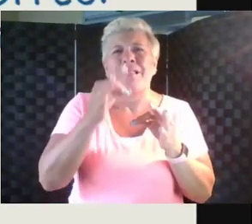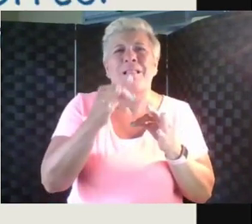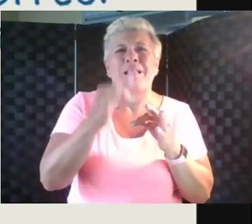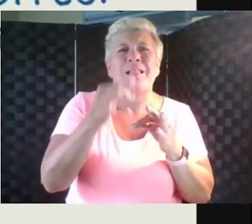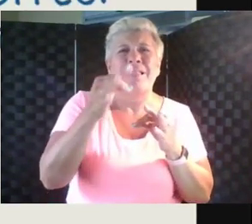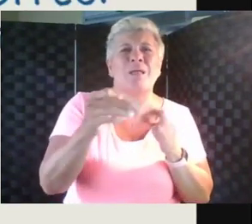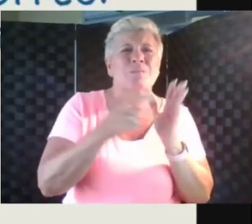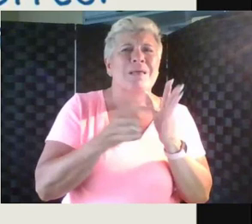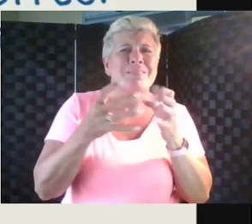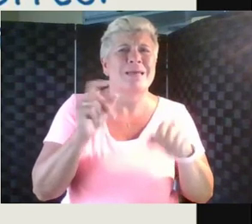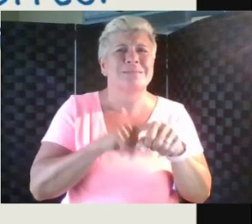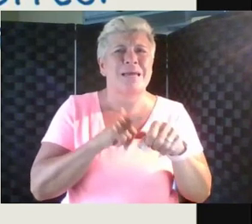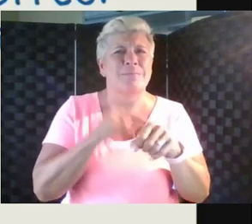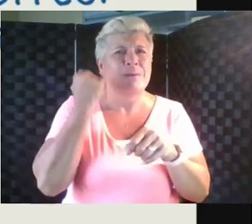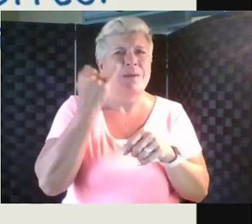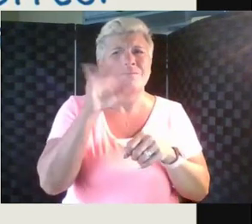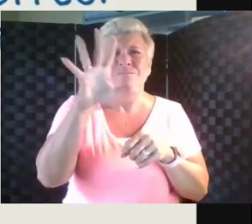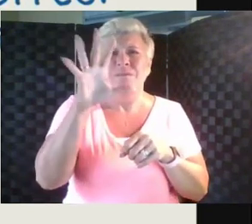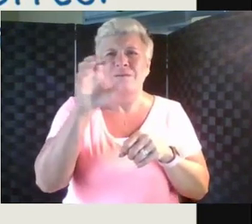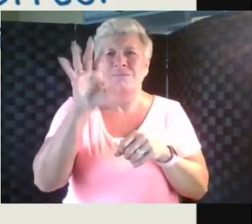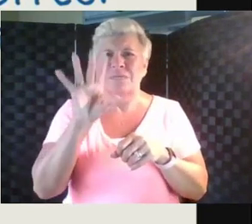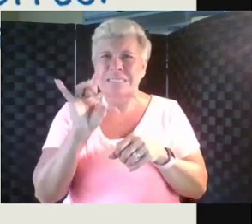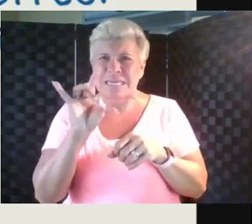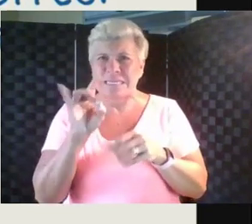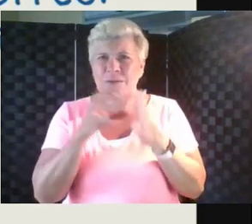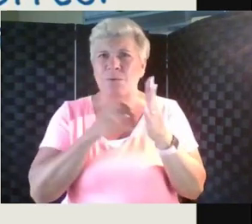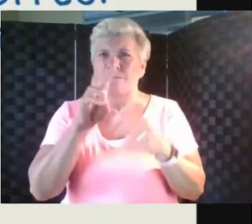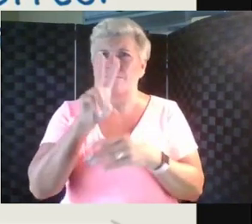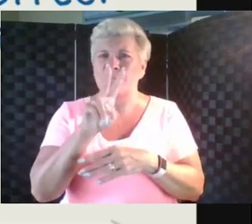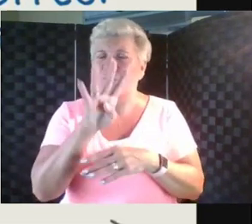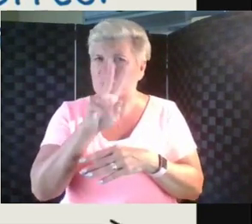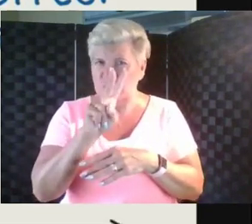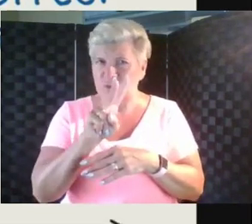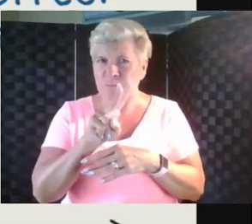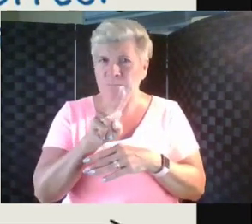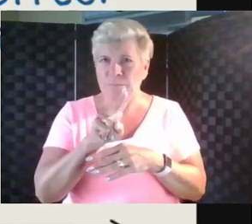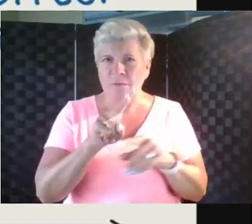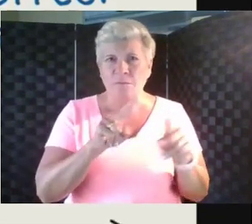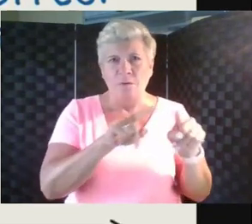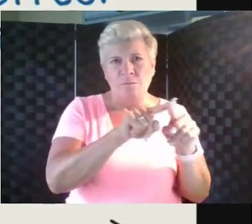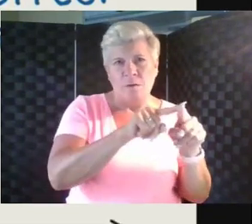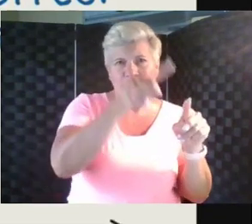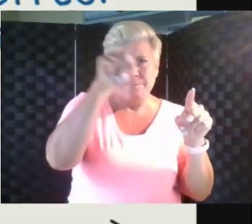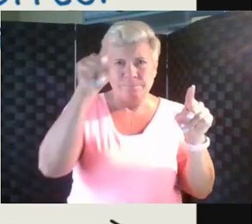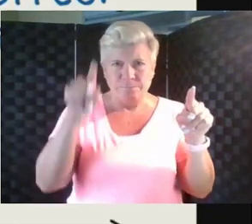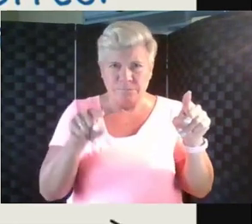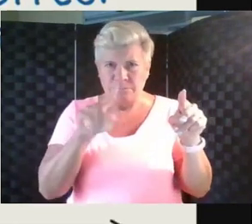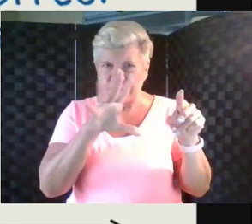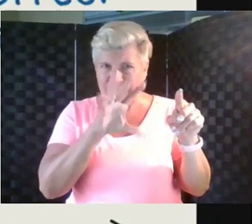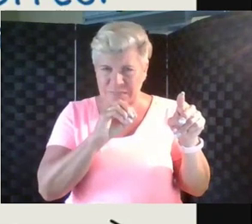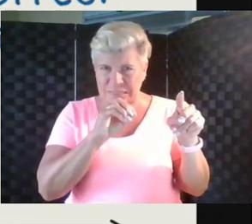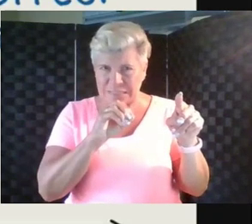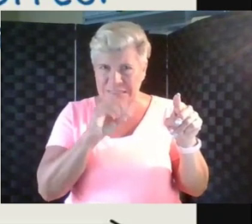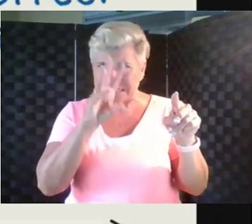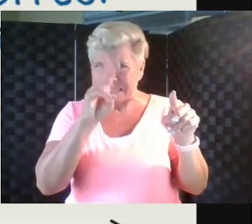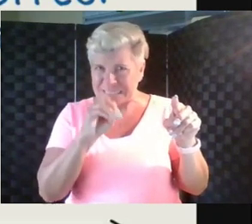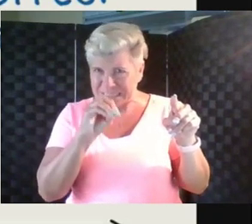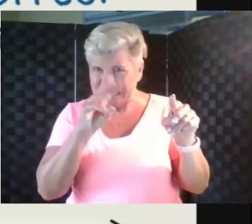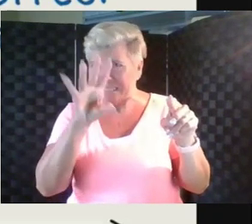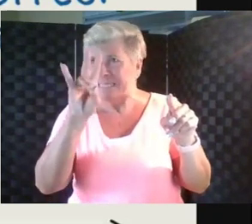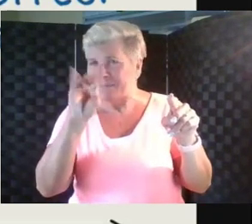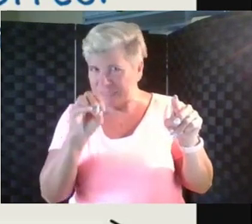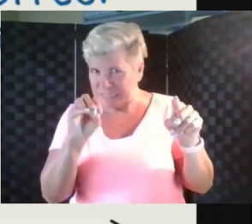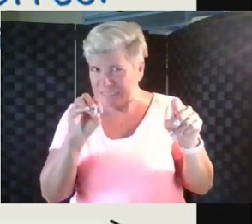you're subtracting 508 minus 42. If you hop from 42 to 50 to 60